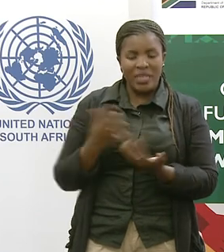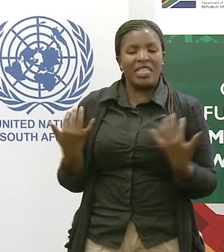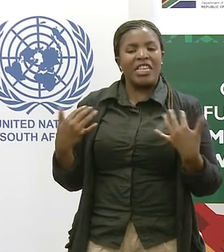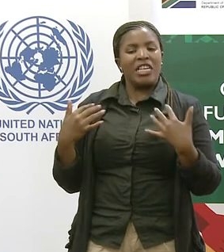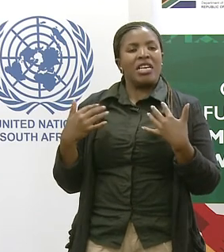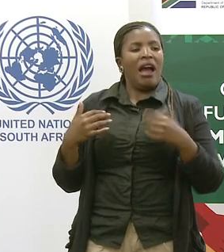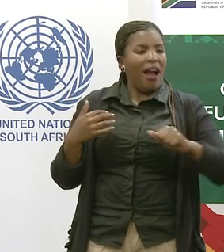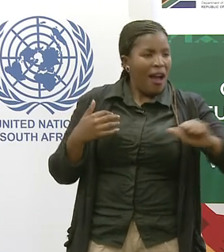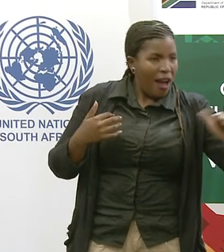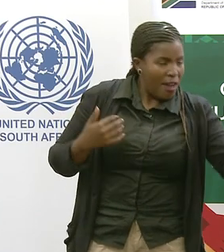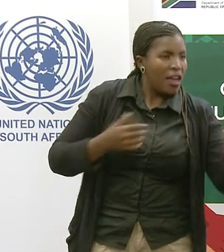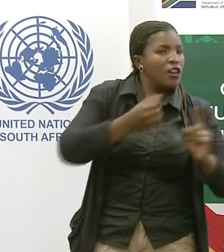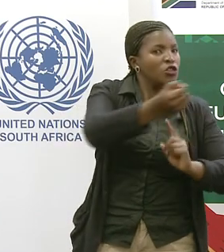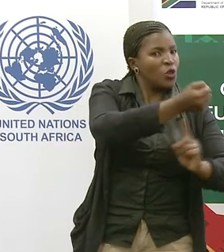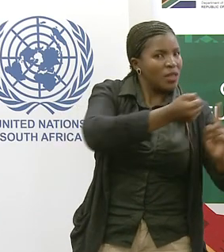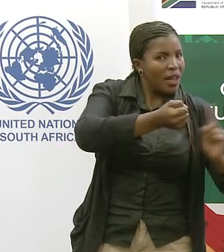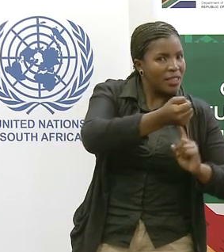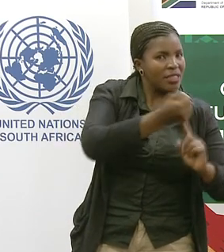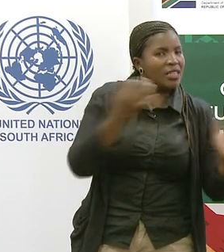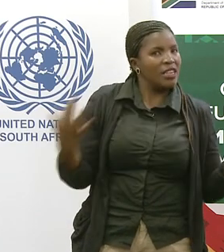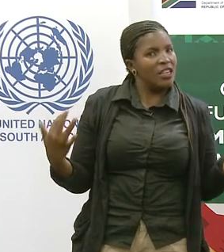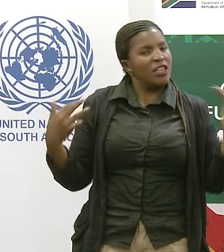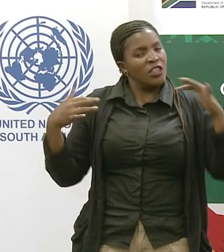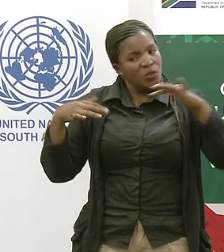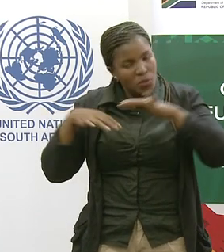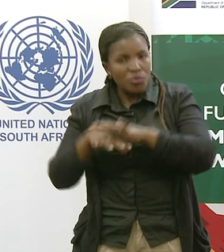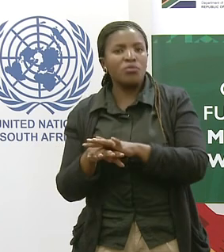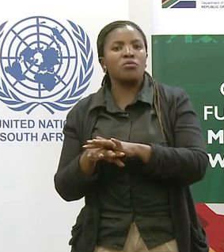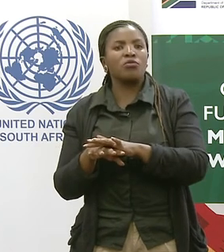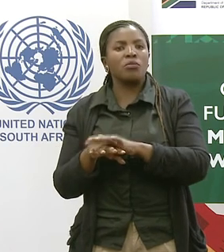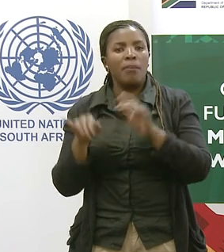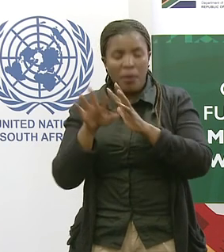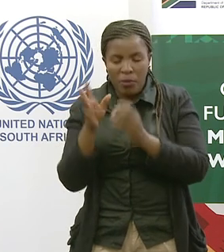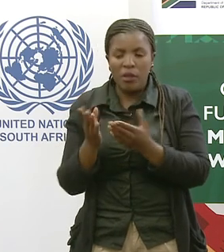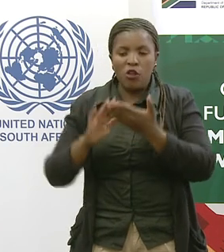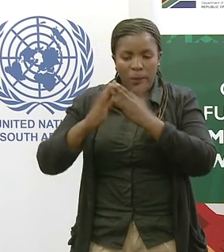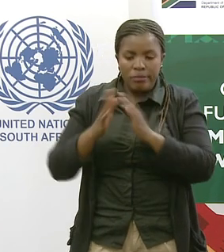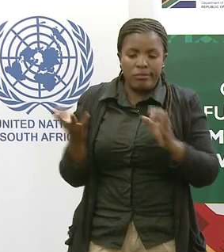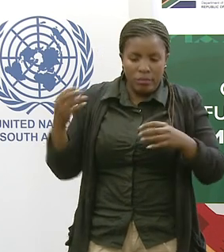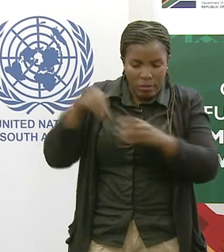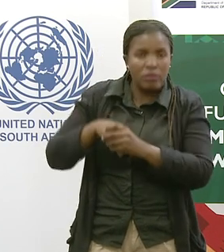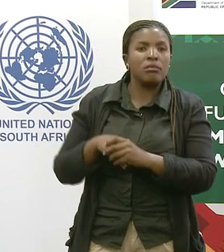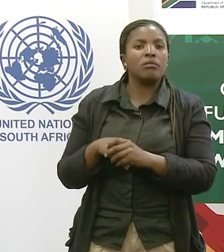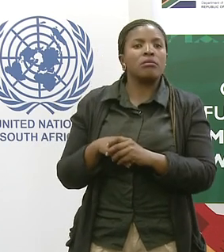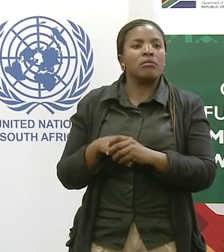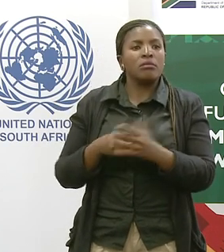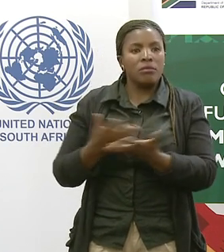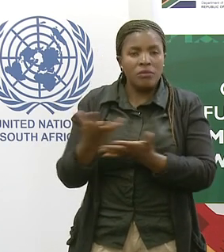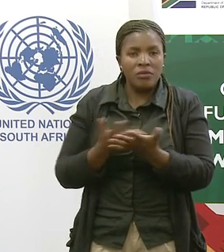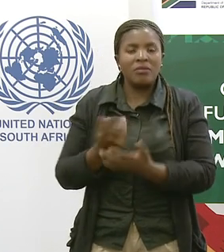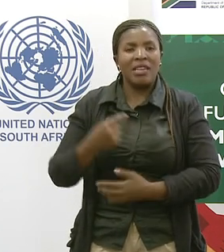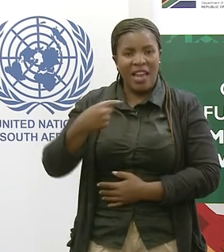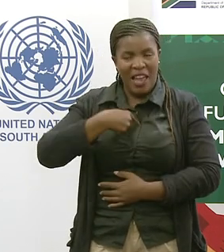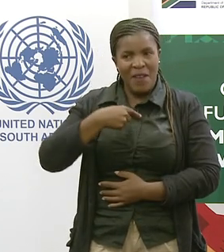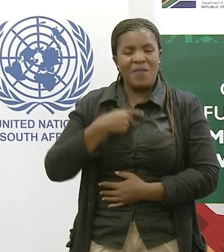everybody comes in and joins in as part of that conversation. And I think we've been able to achieve that today. And I think it's been a